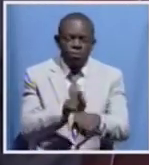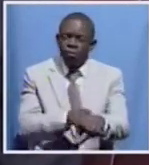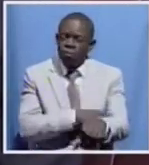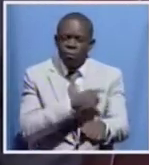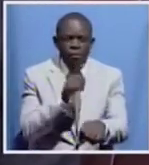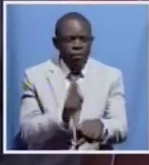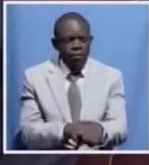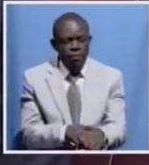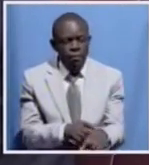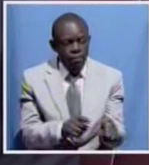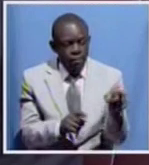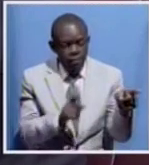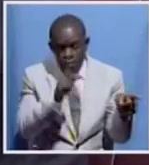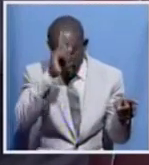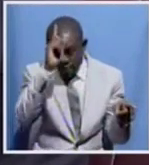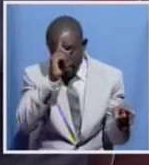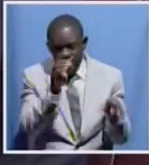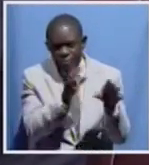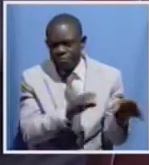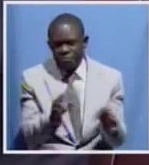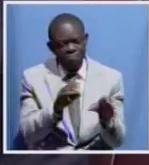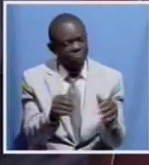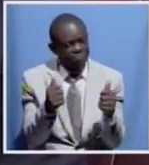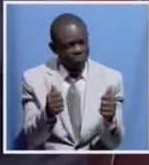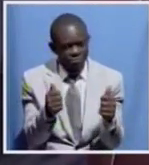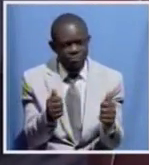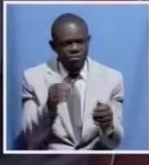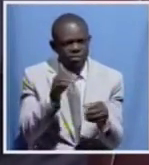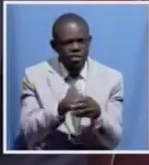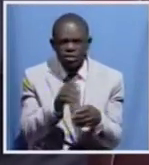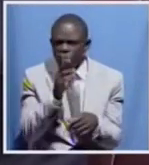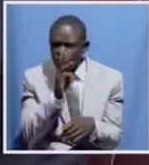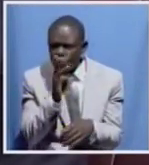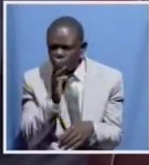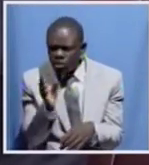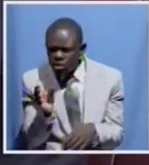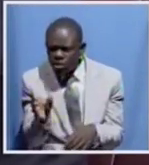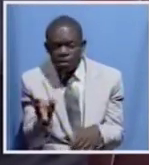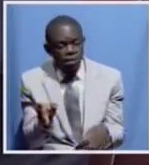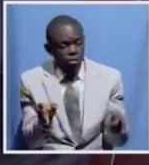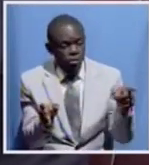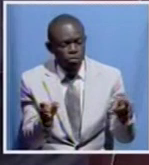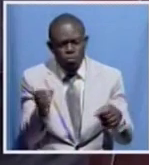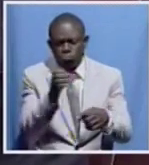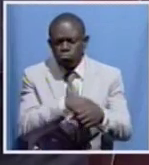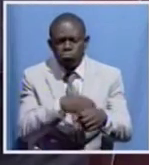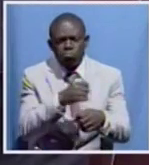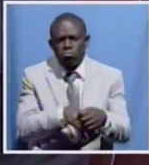work, especially in the water sector. They have invested about $10 million